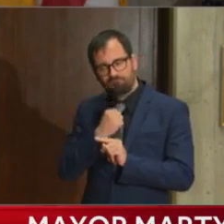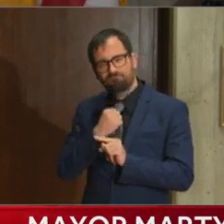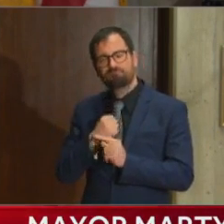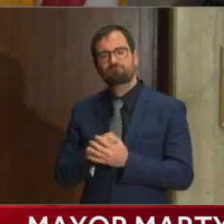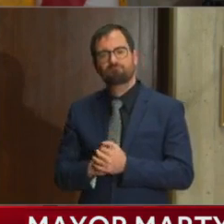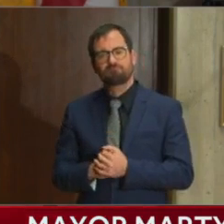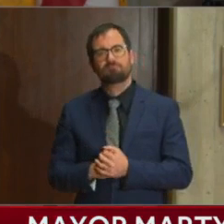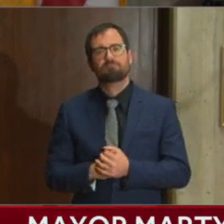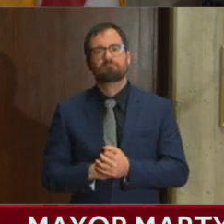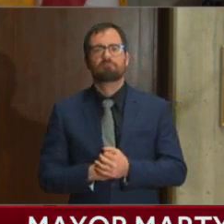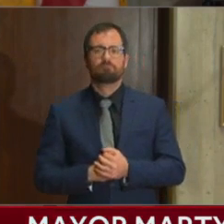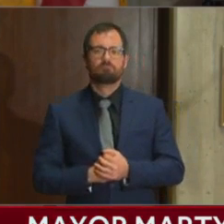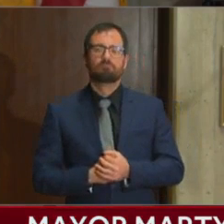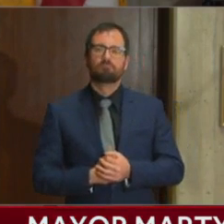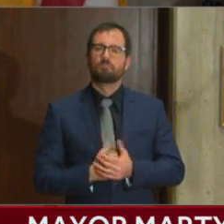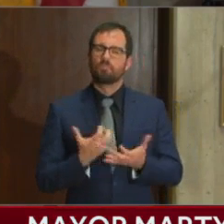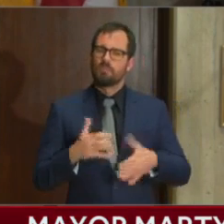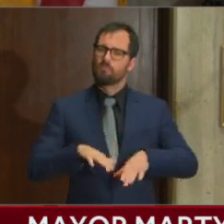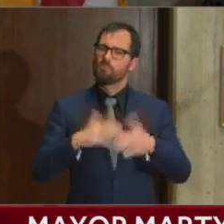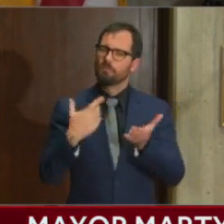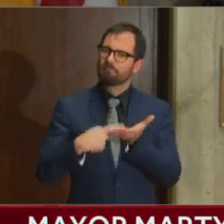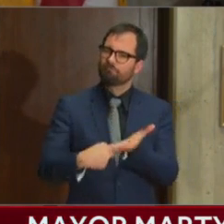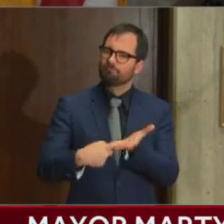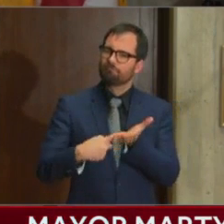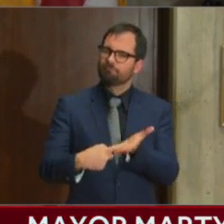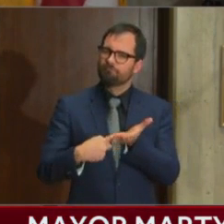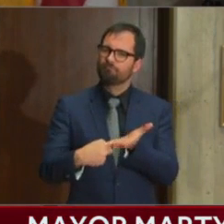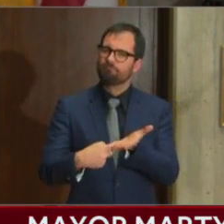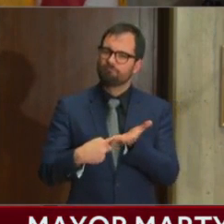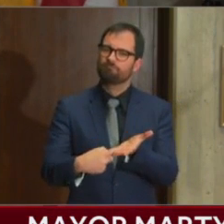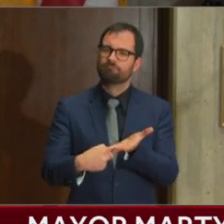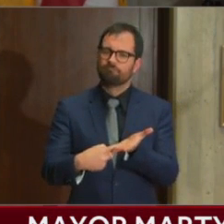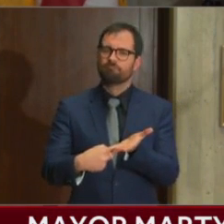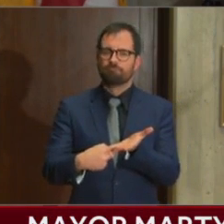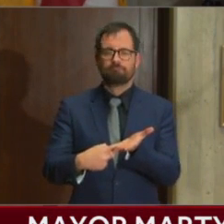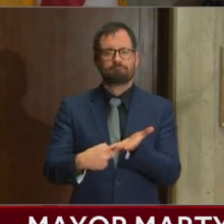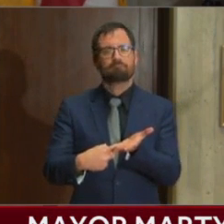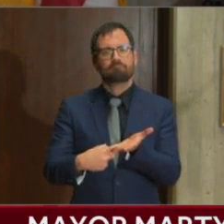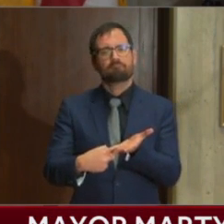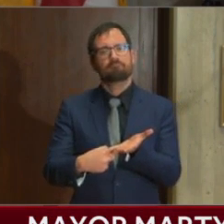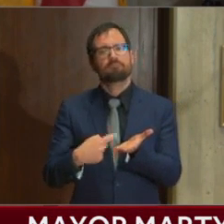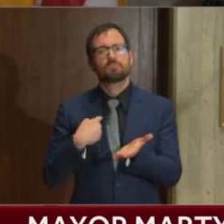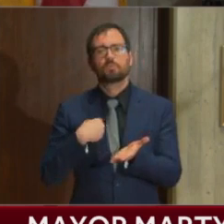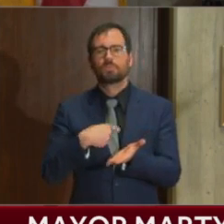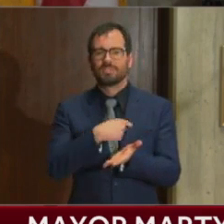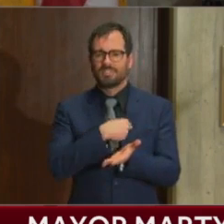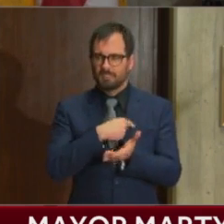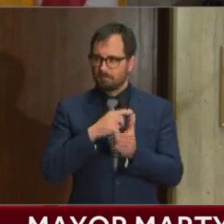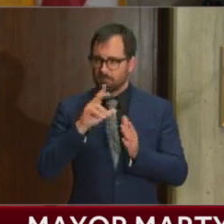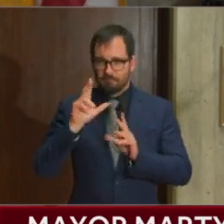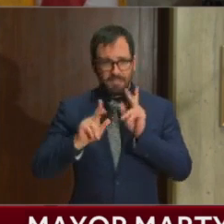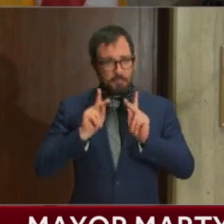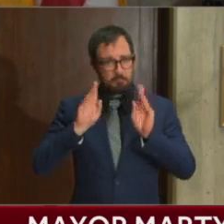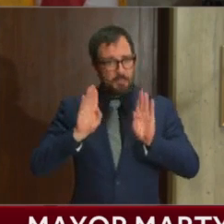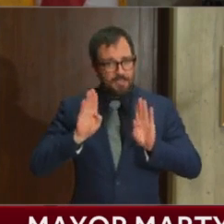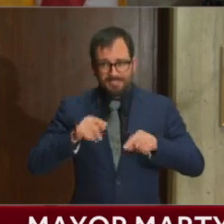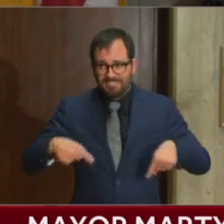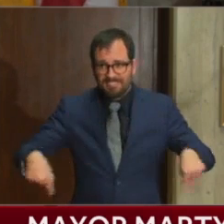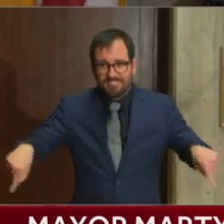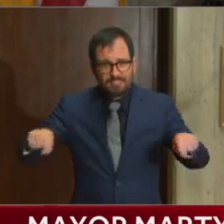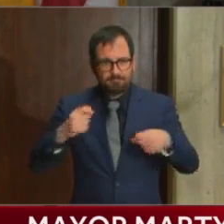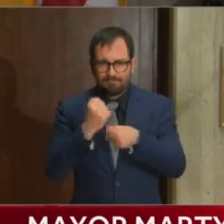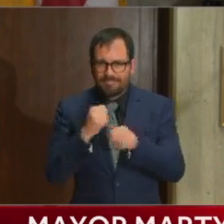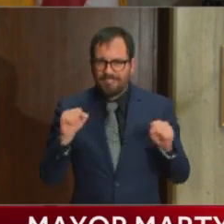and safe, and what this crisis demands of each and every one of us, individually, together, as we move